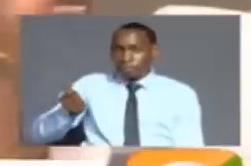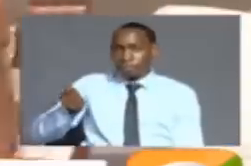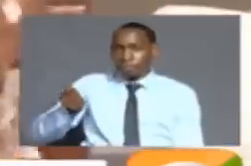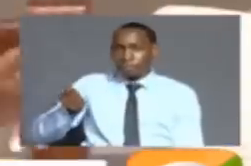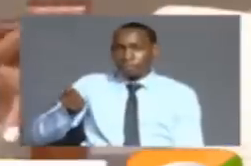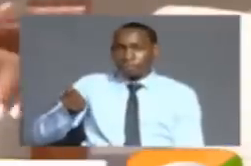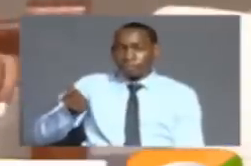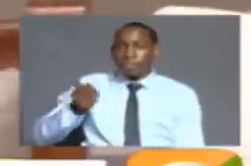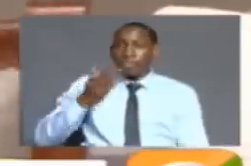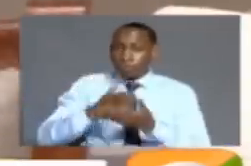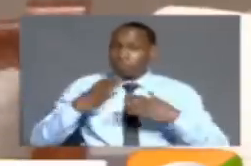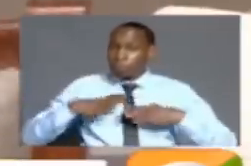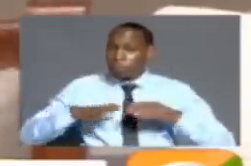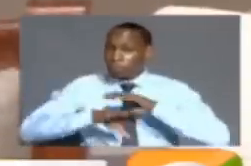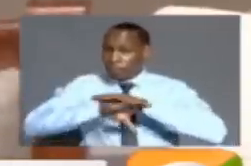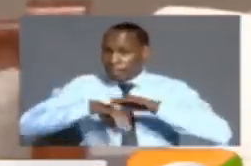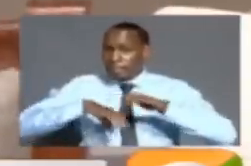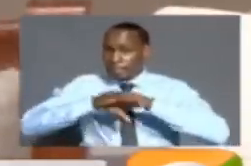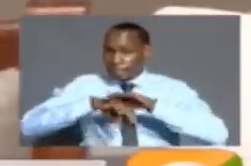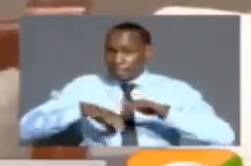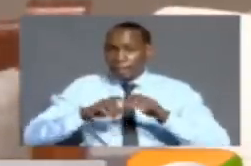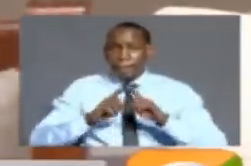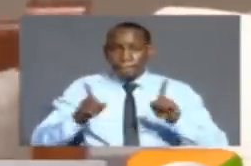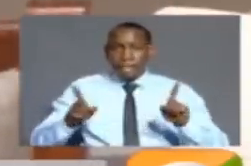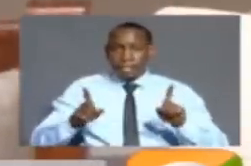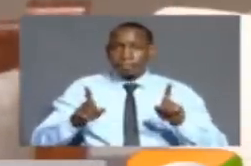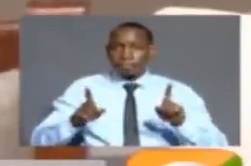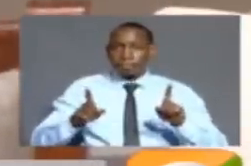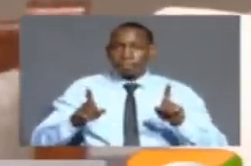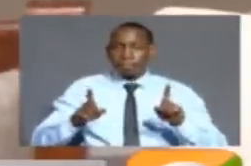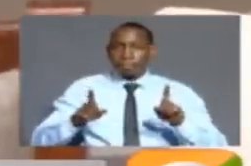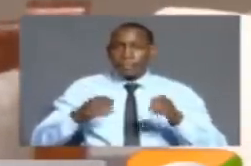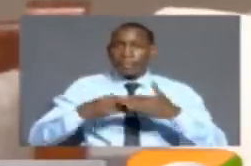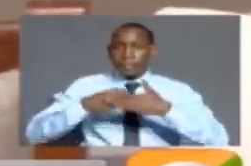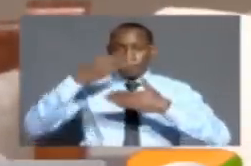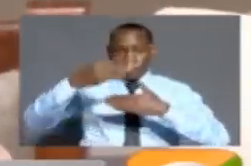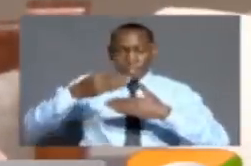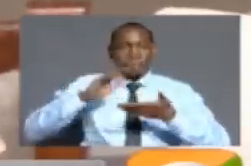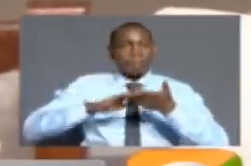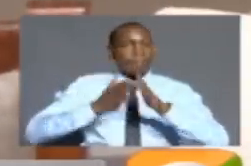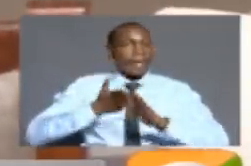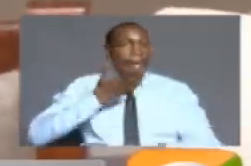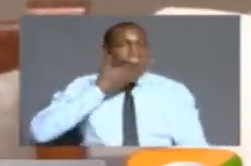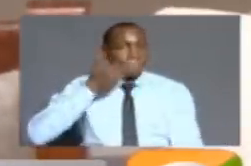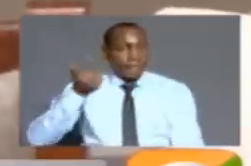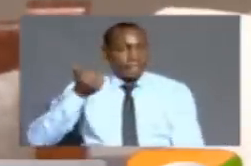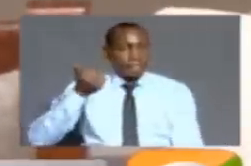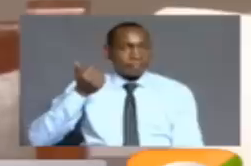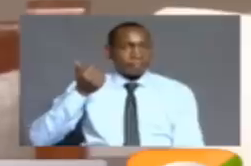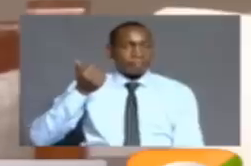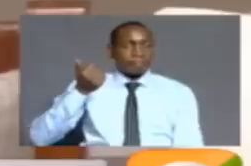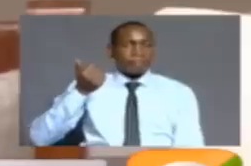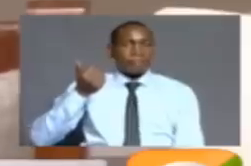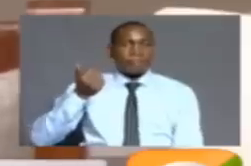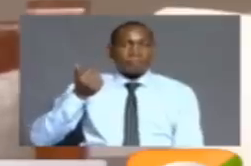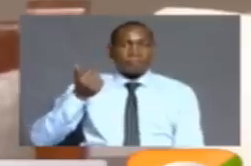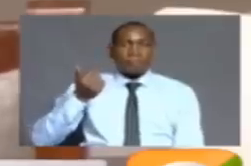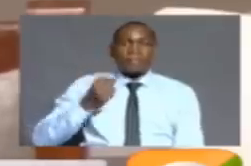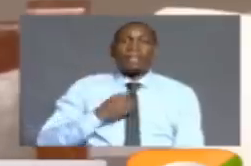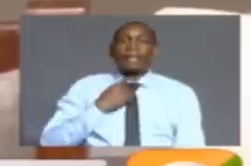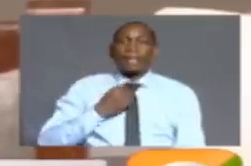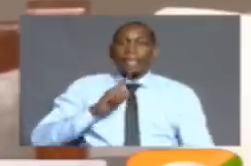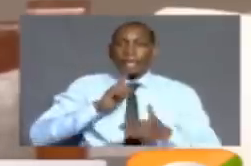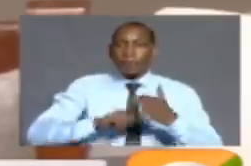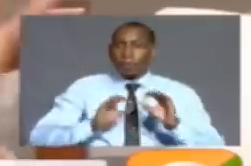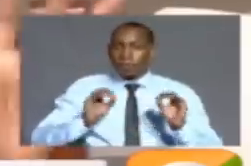Sure. But at the end of it, though, Jeff, I believe it's going to get better. And the one thing I don't like is when, as senators, we